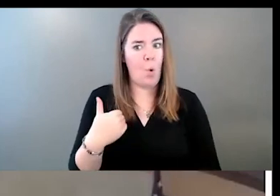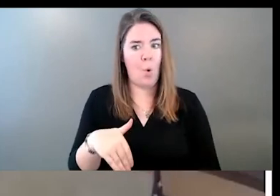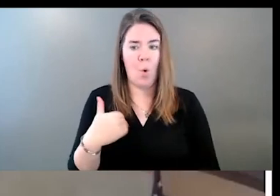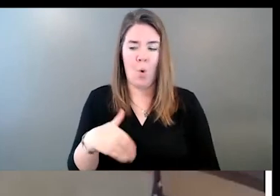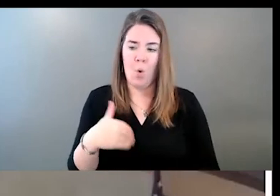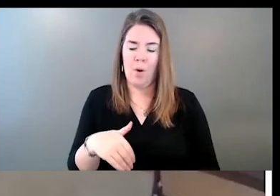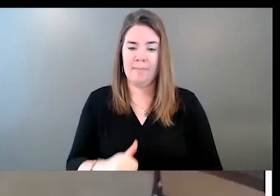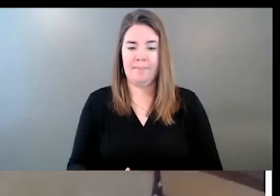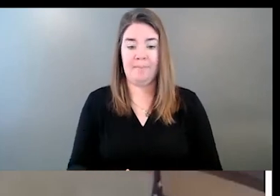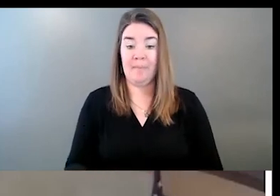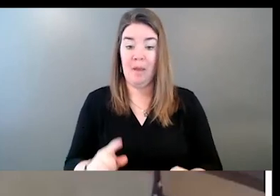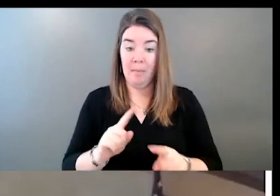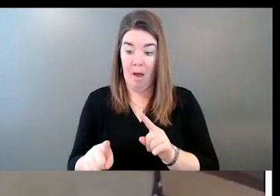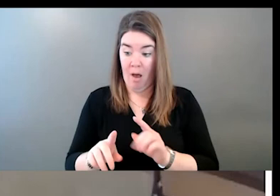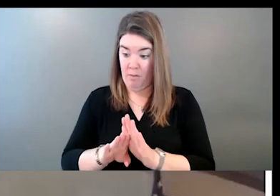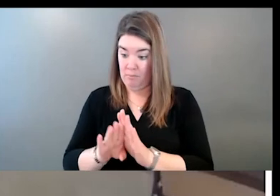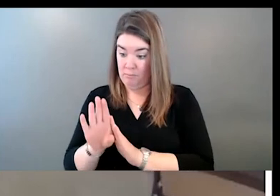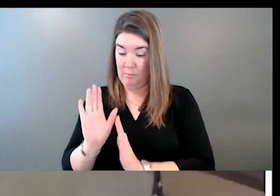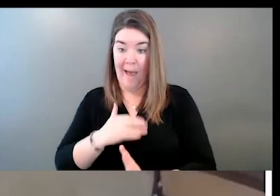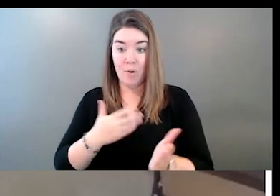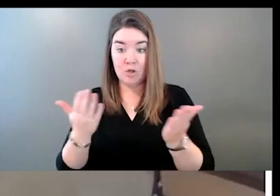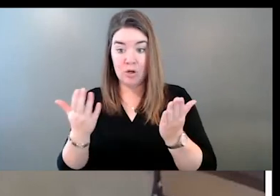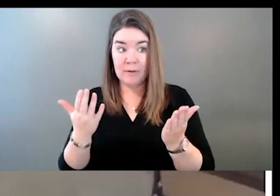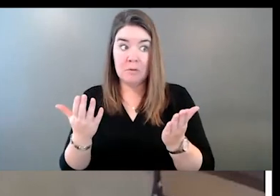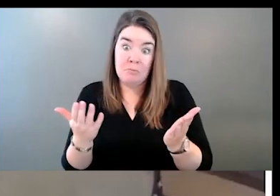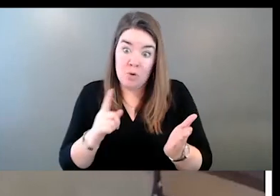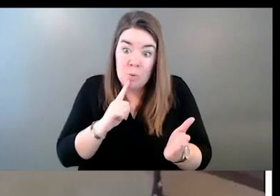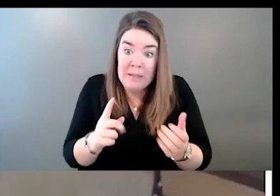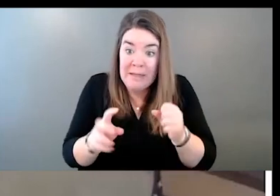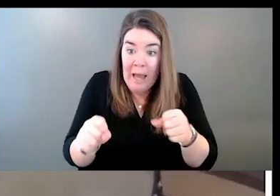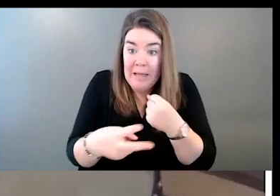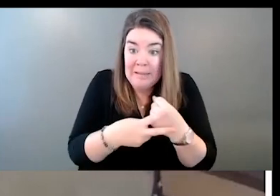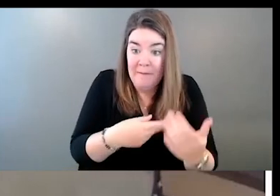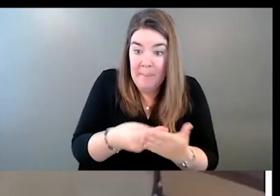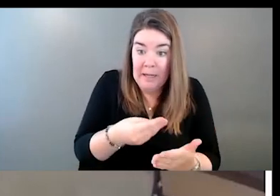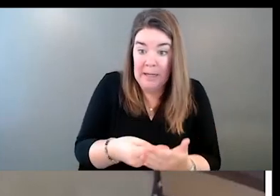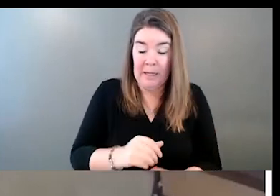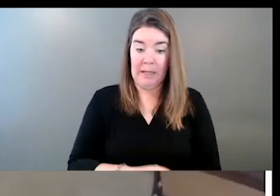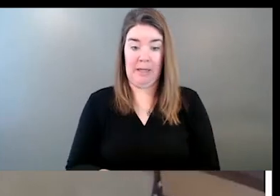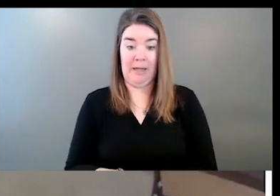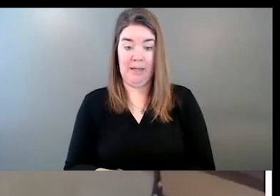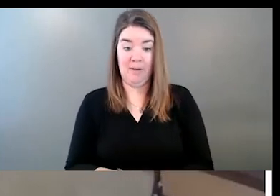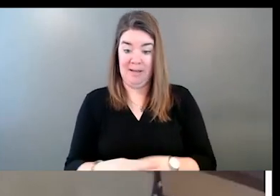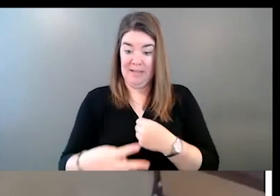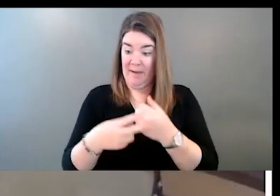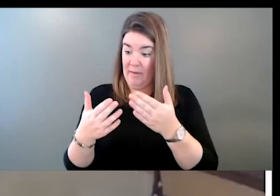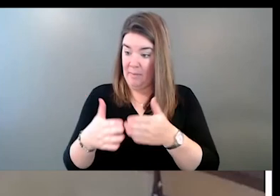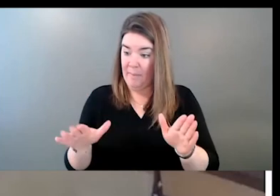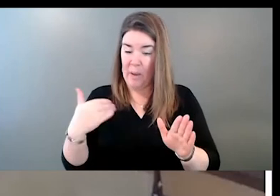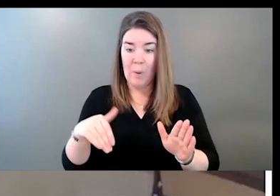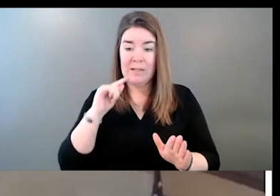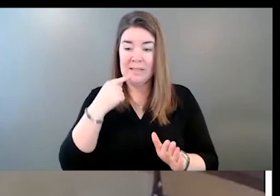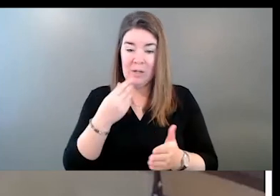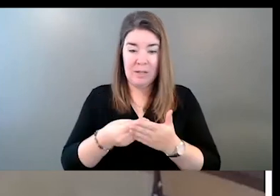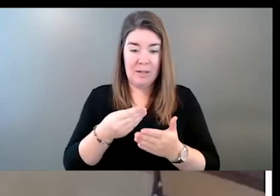domestic violence services can save money. It saves the public a significant amount. Bethany